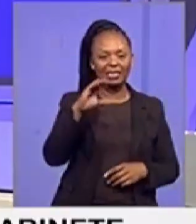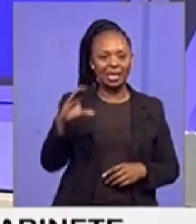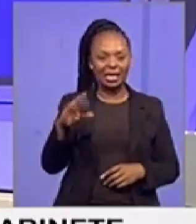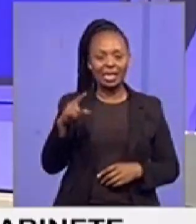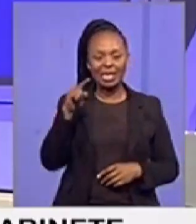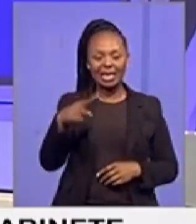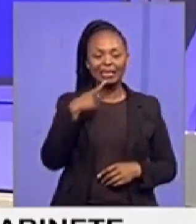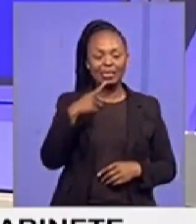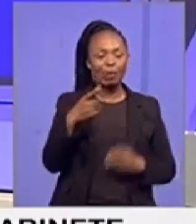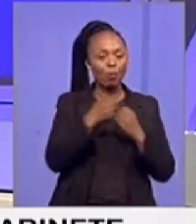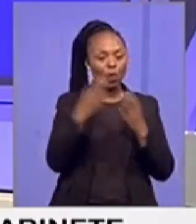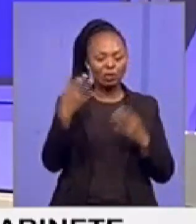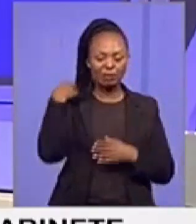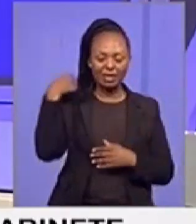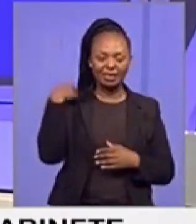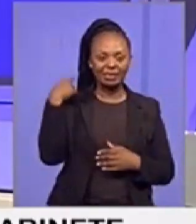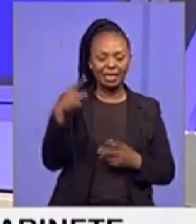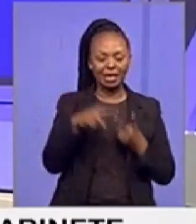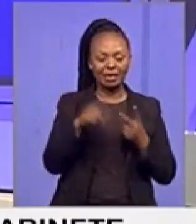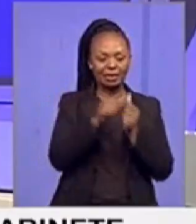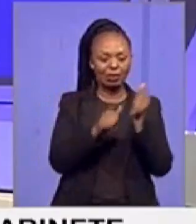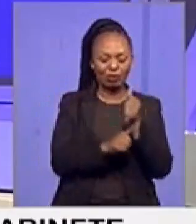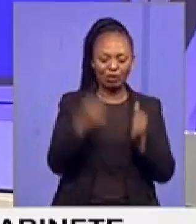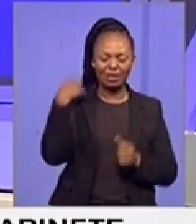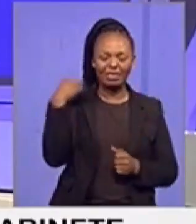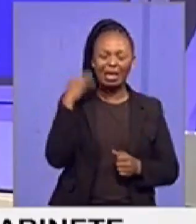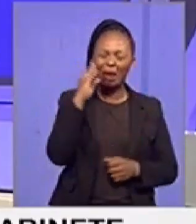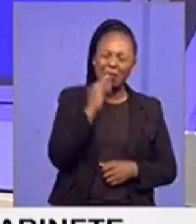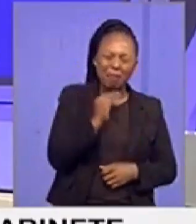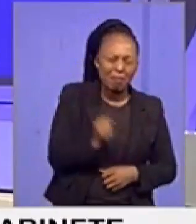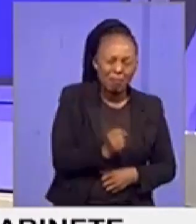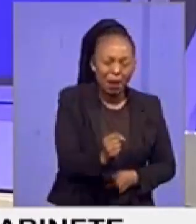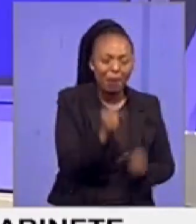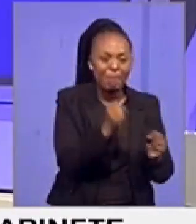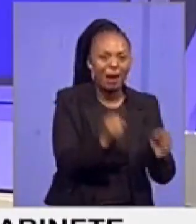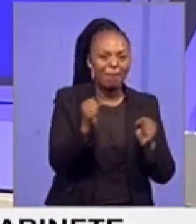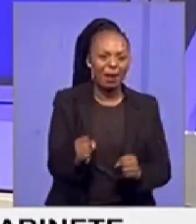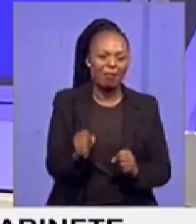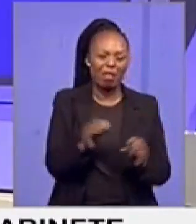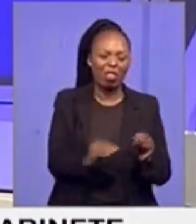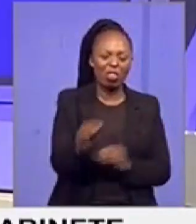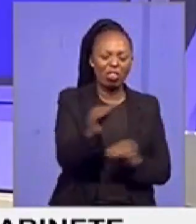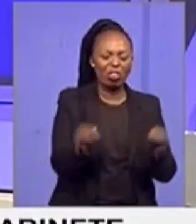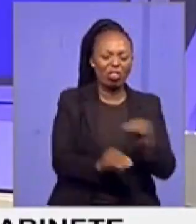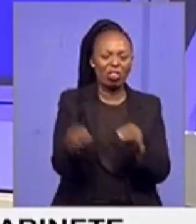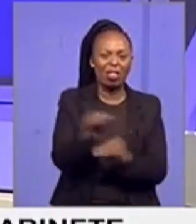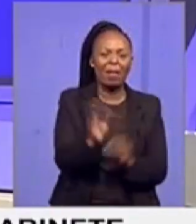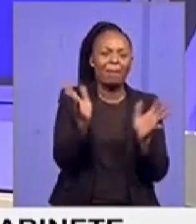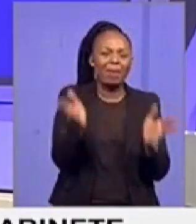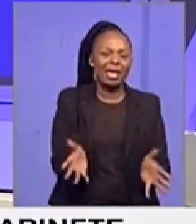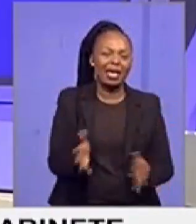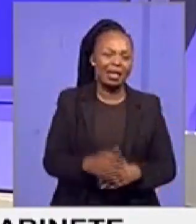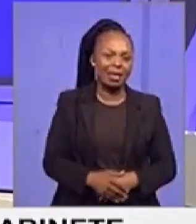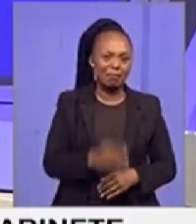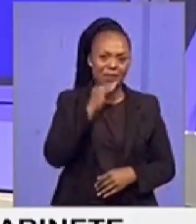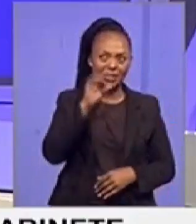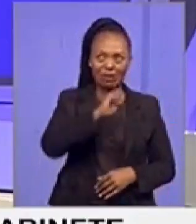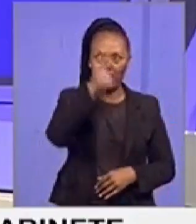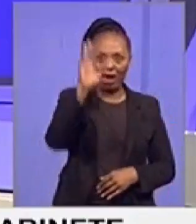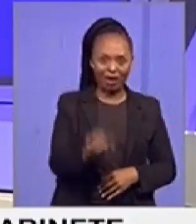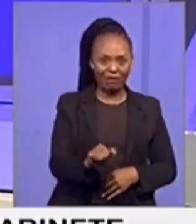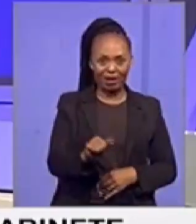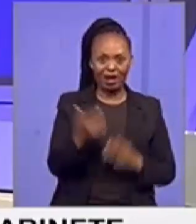boholo ba matona intse ile batho ba seng ba hodile dilemong empa o ba fapantse fela president sena se bolela hore e ba maAfrika Borwa